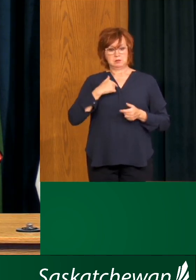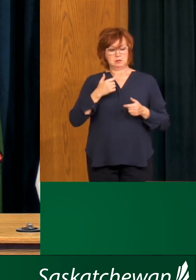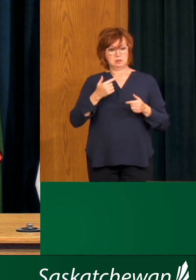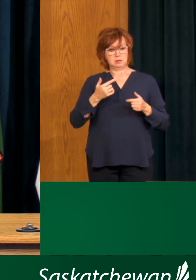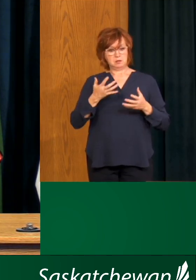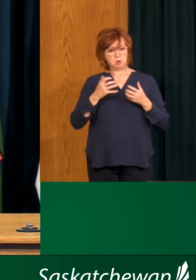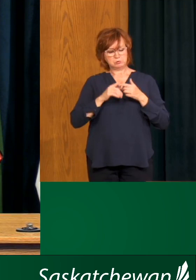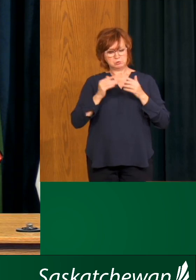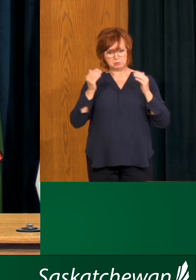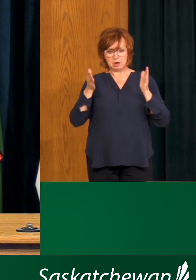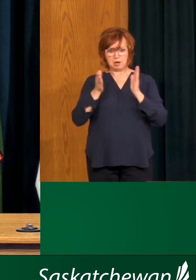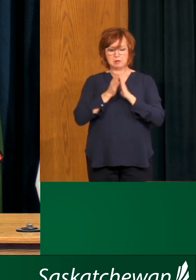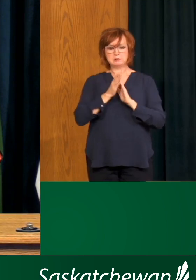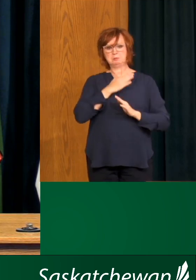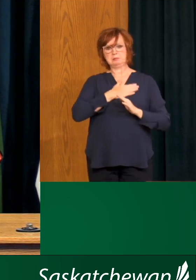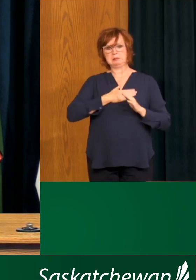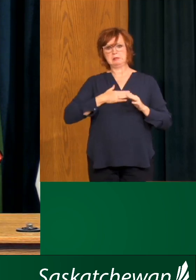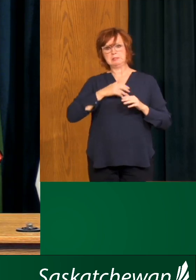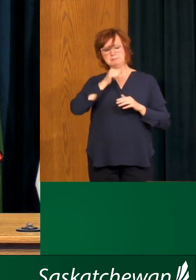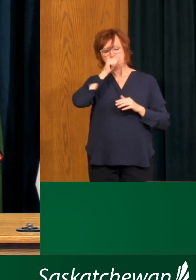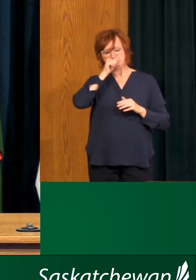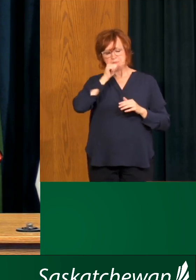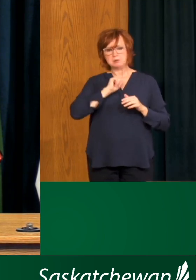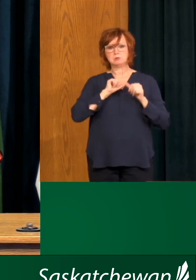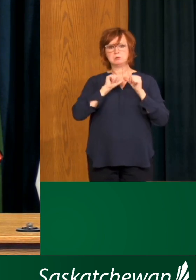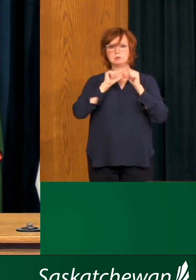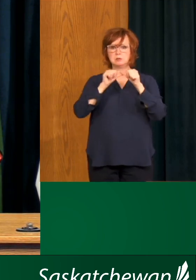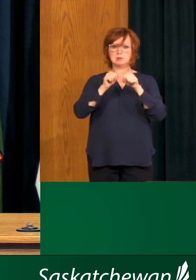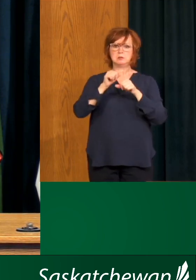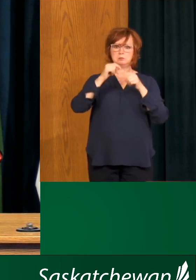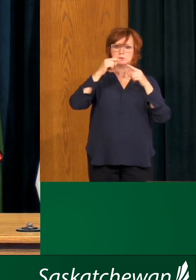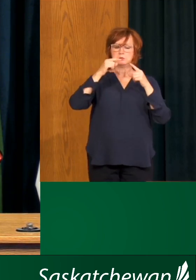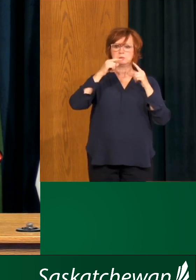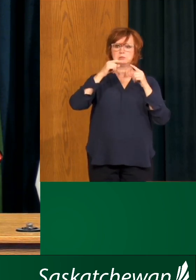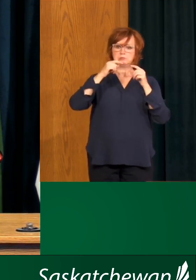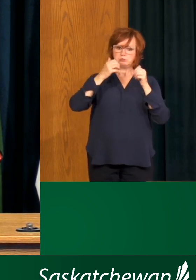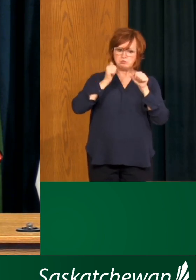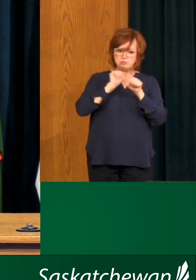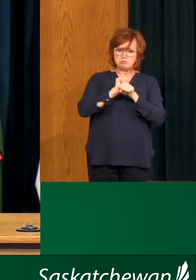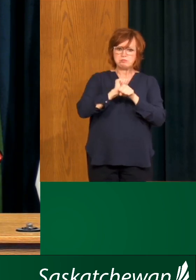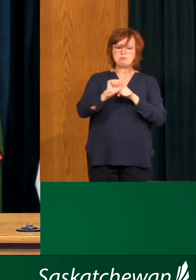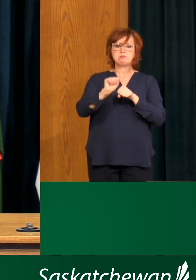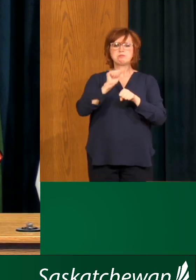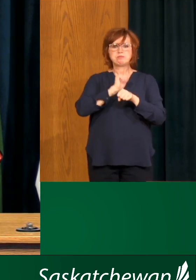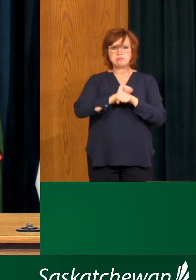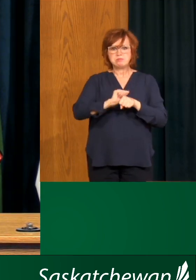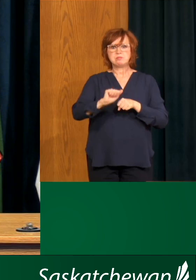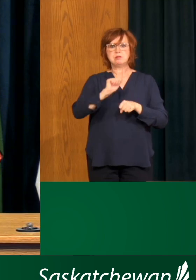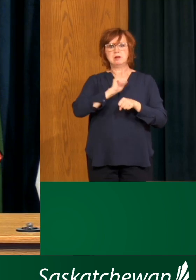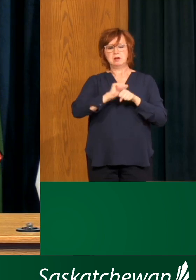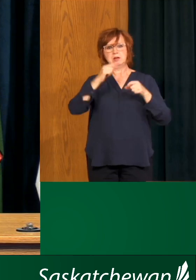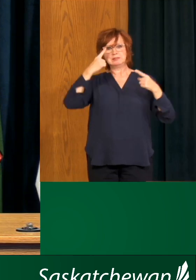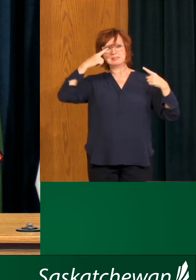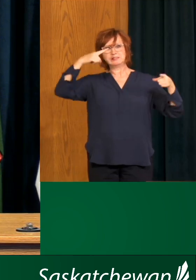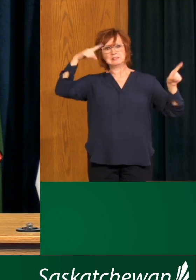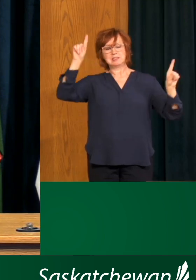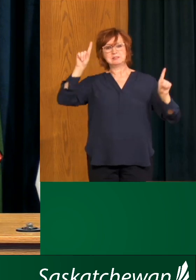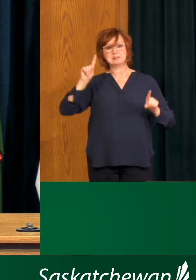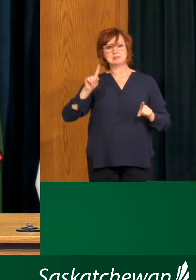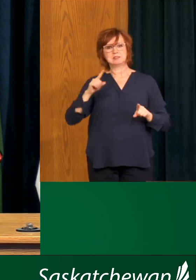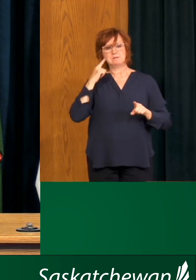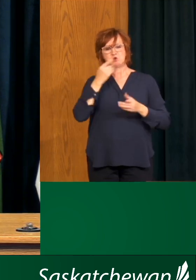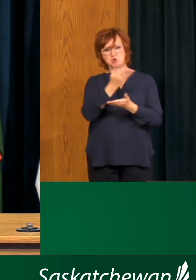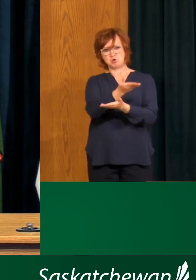efforts. Our success is not predetermined. We do have that personal responsibility to continue